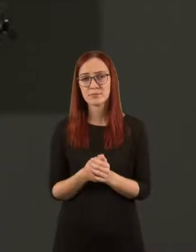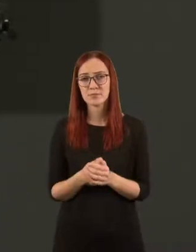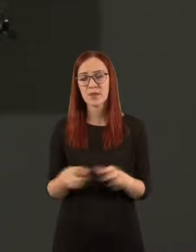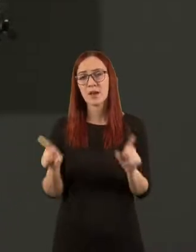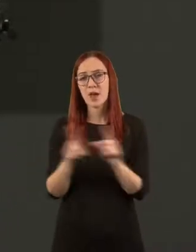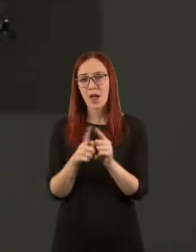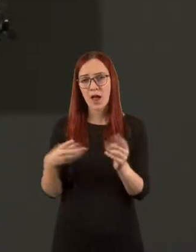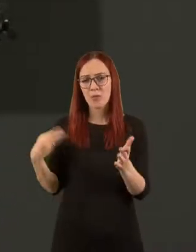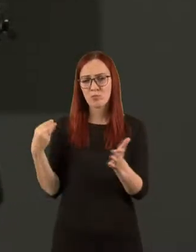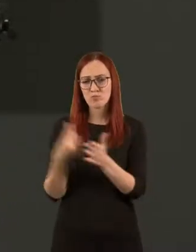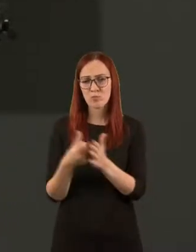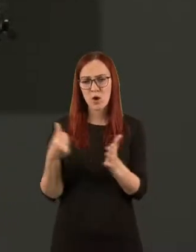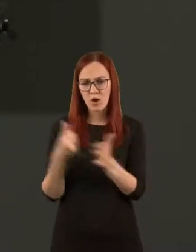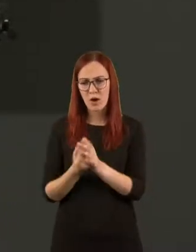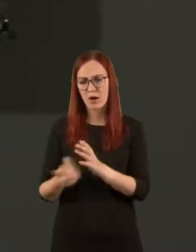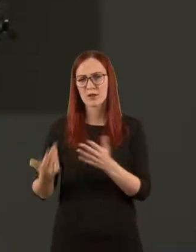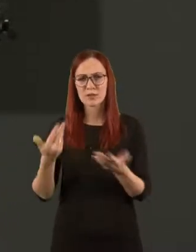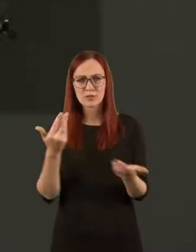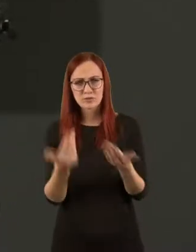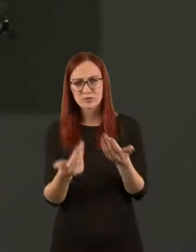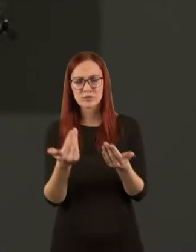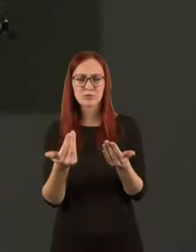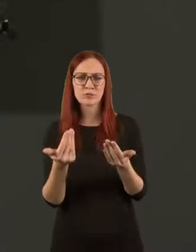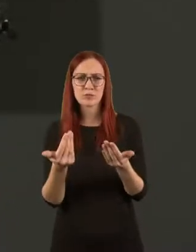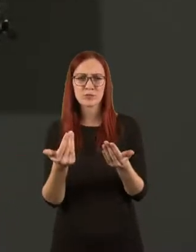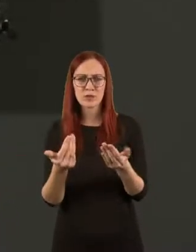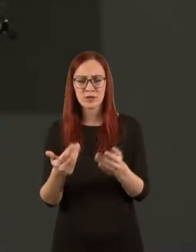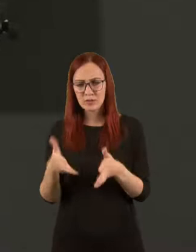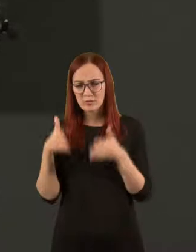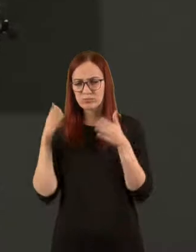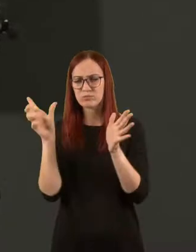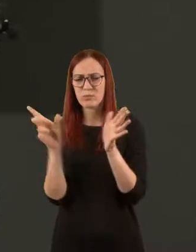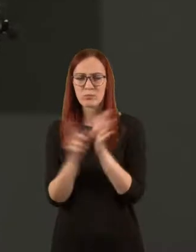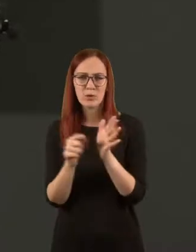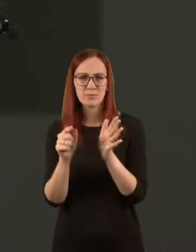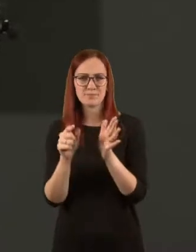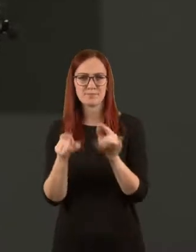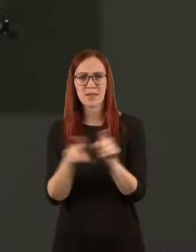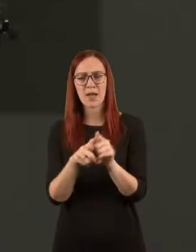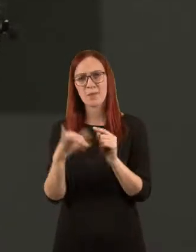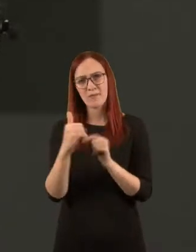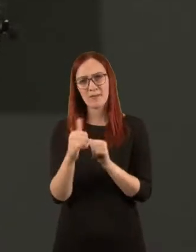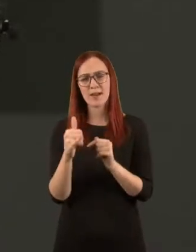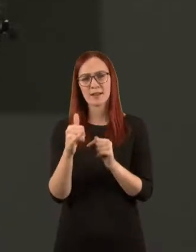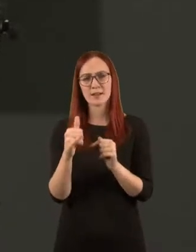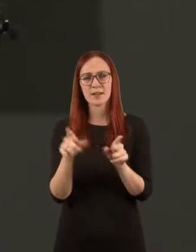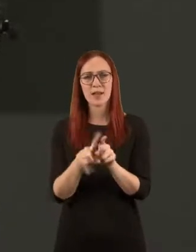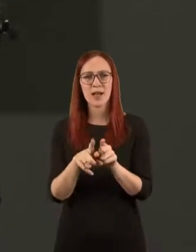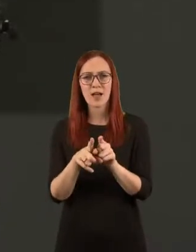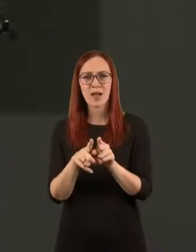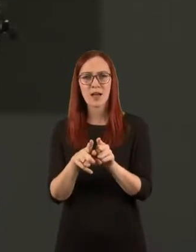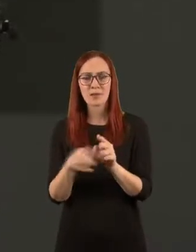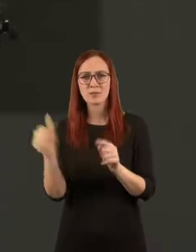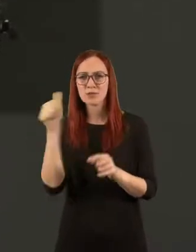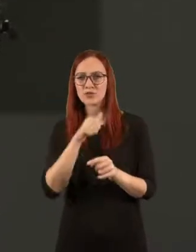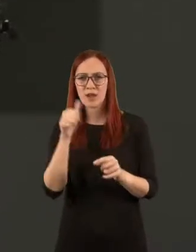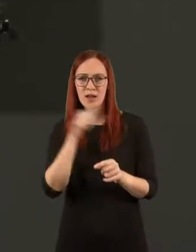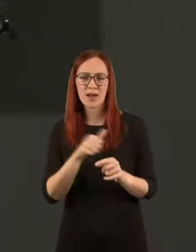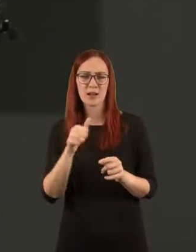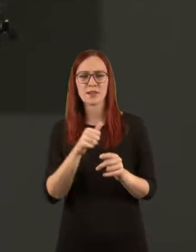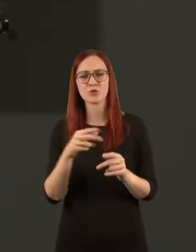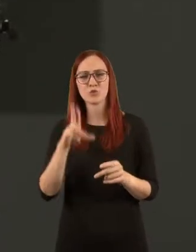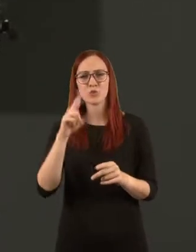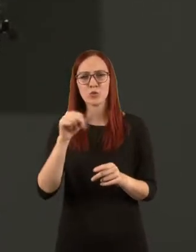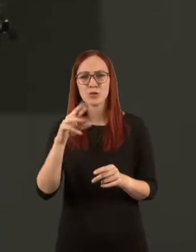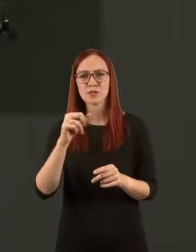and is not willing to give tax incentives to the behavior which is considered